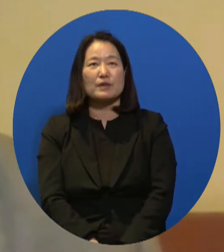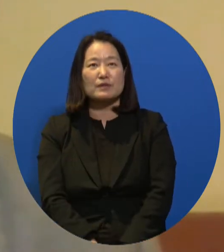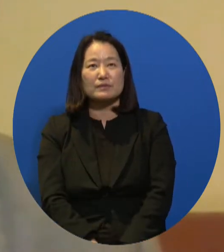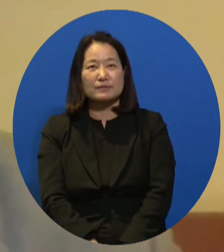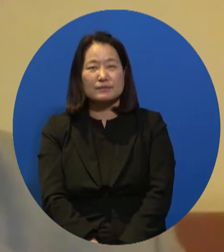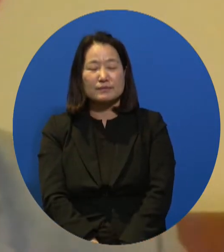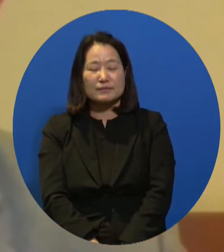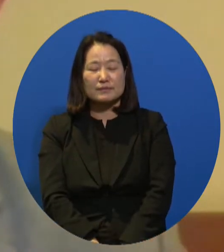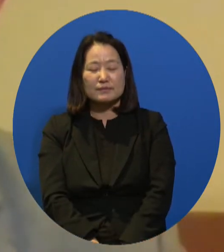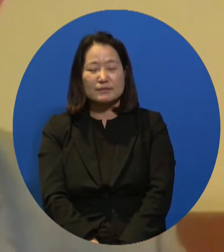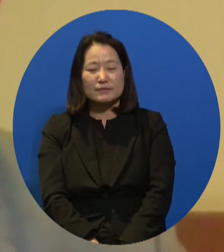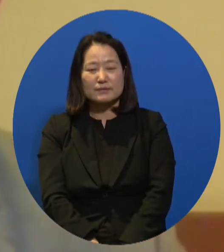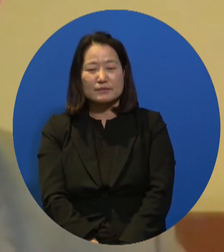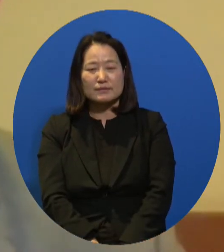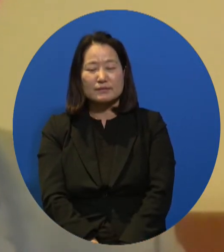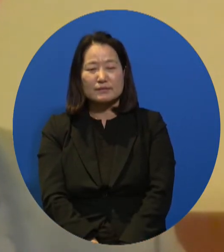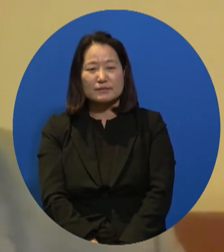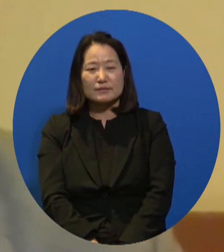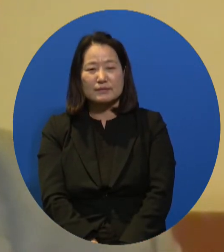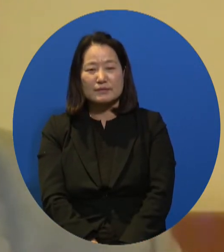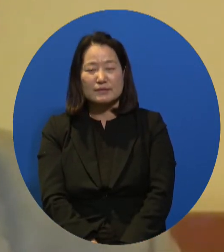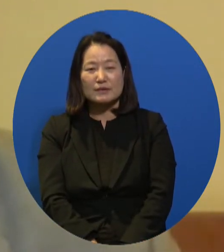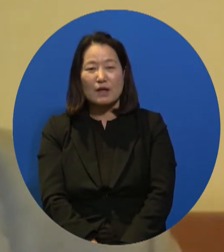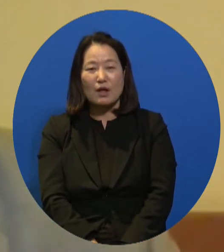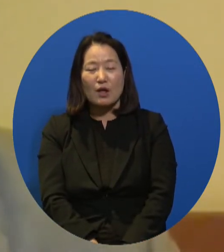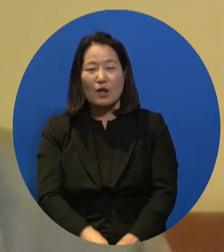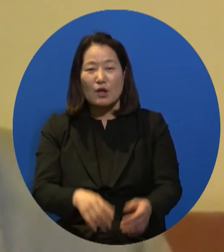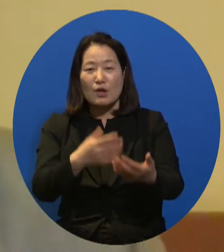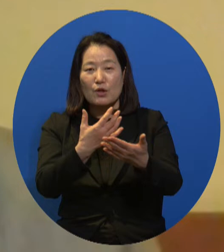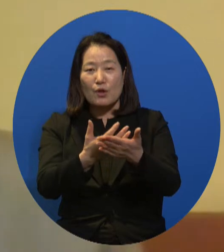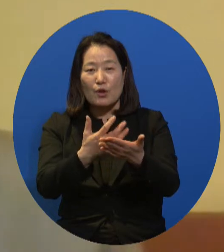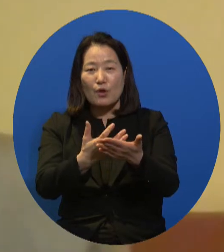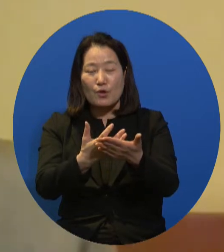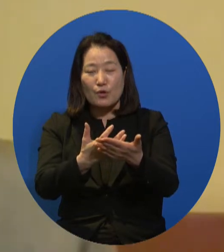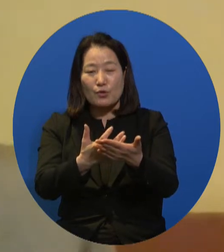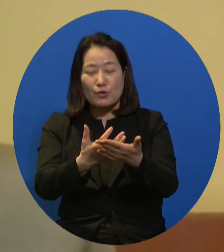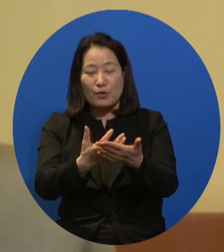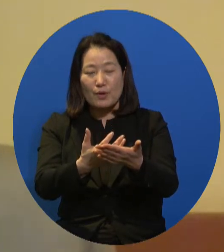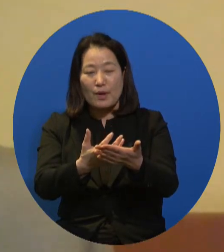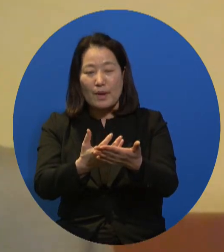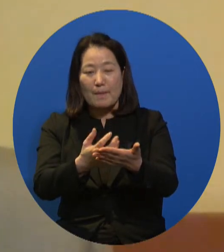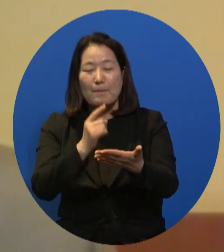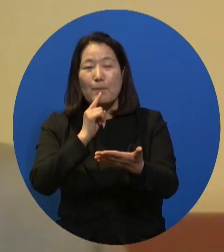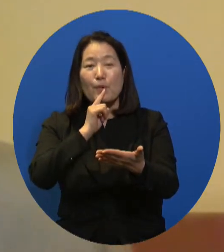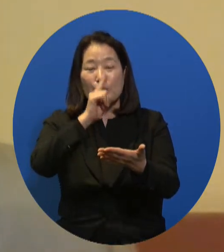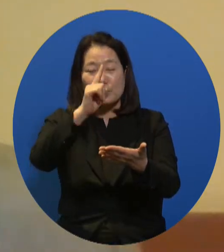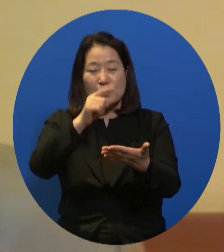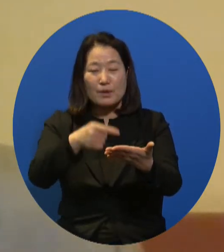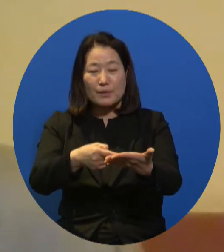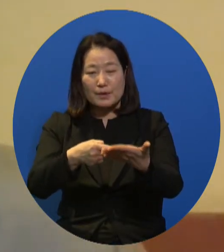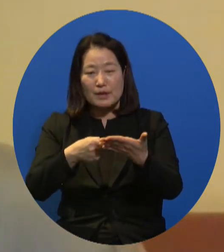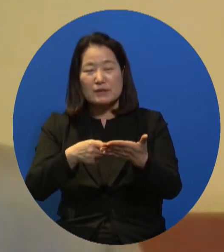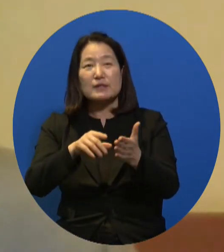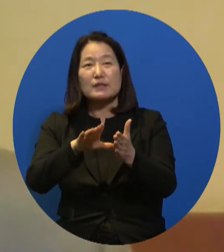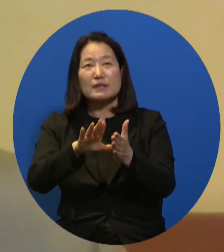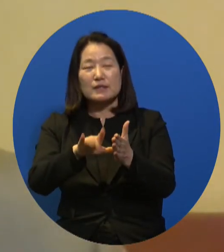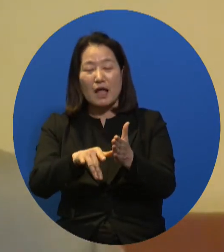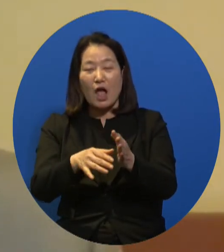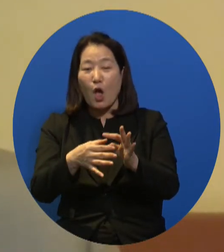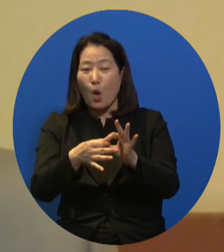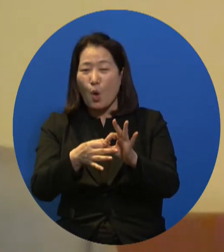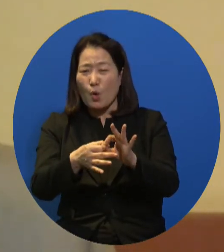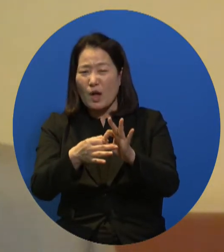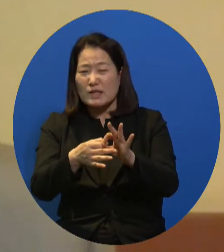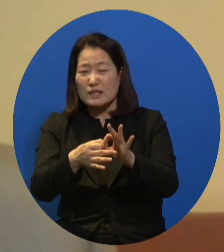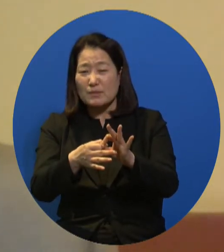the public health emergency. Nevertheless, Validity and our partners have proactively publicised the